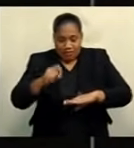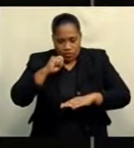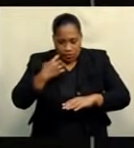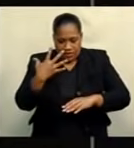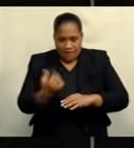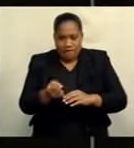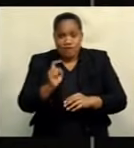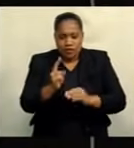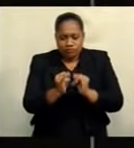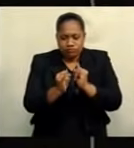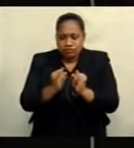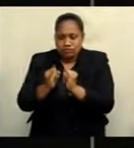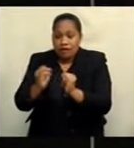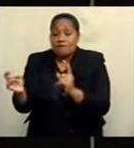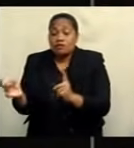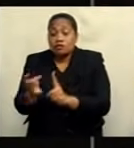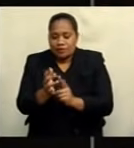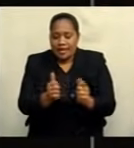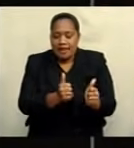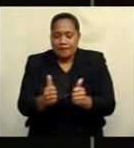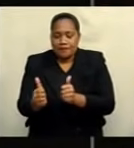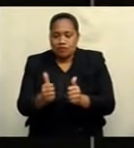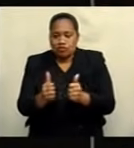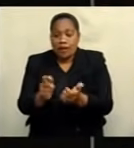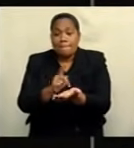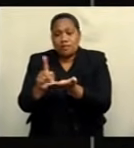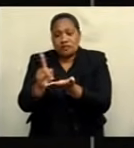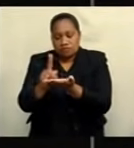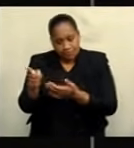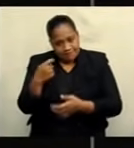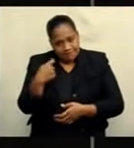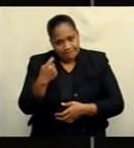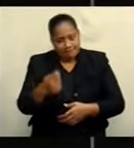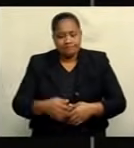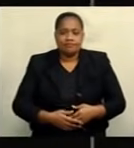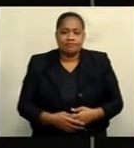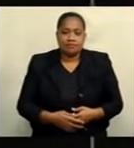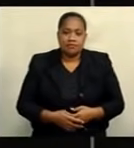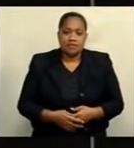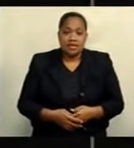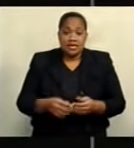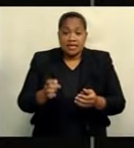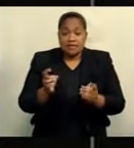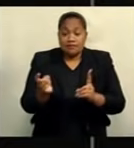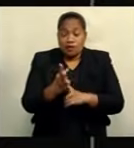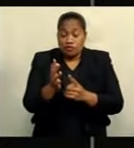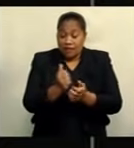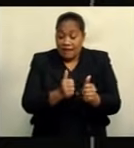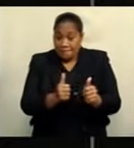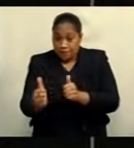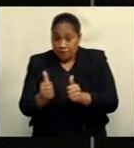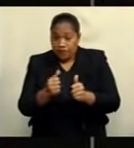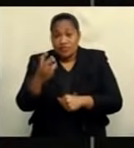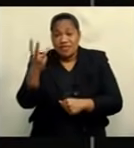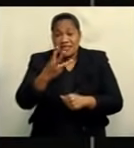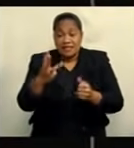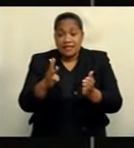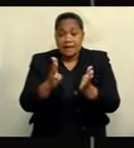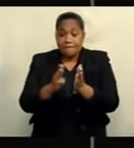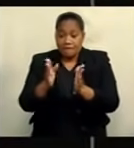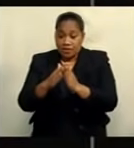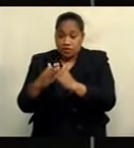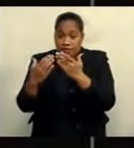interviews for special administrator positions soon. The tenure for special administrators of the 13 municipal councils ended on